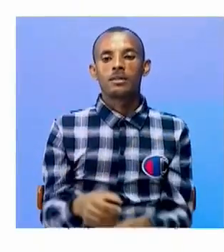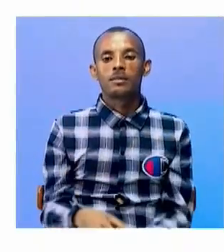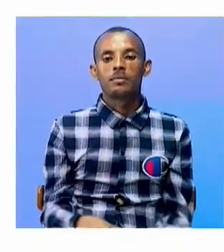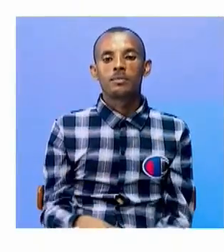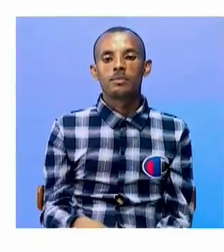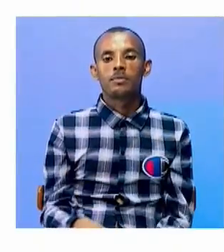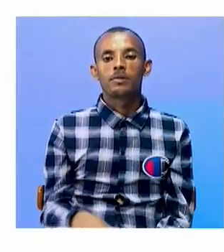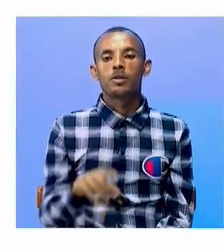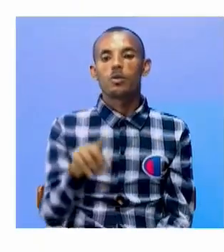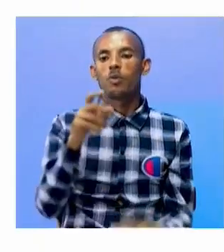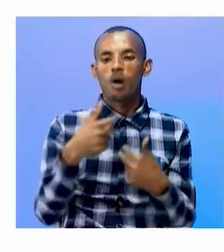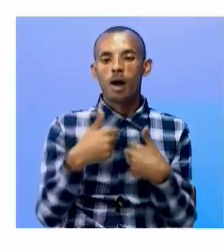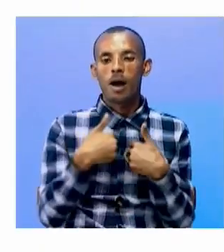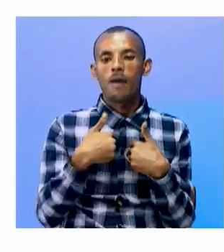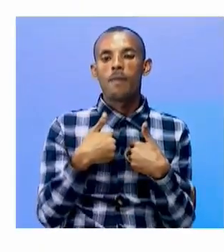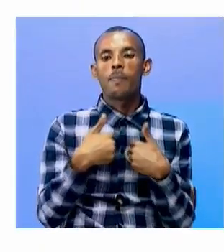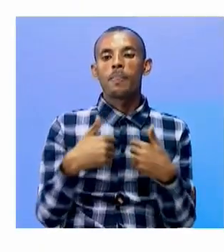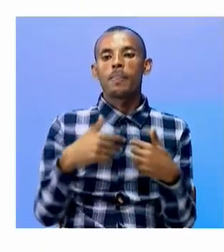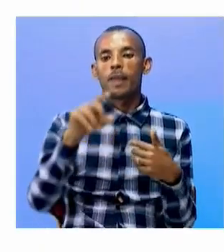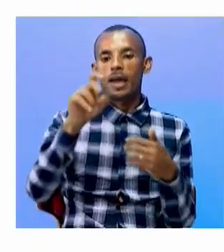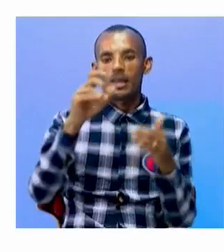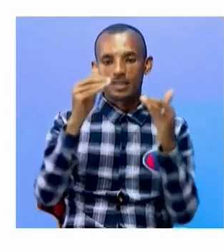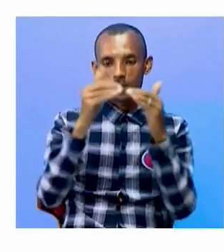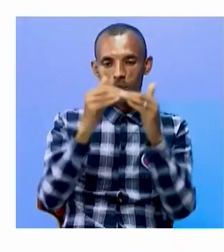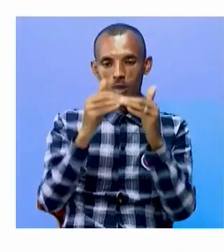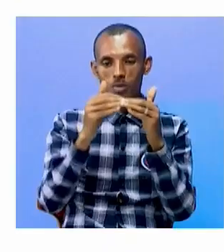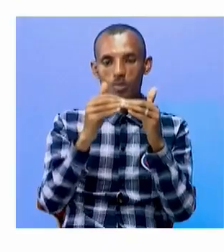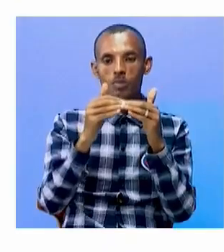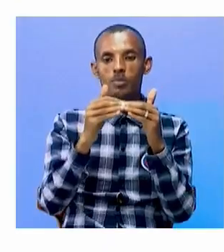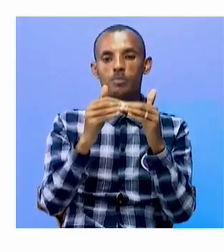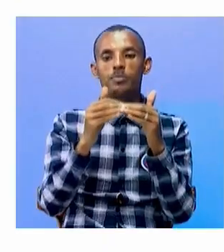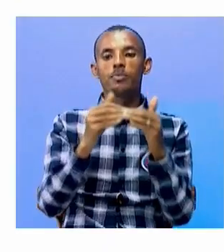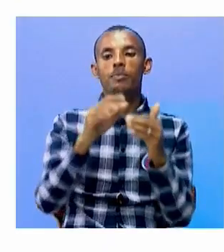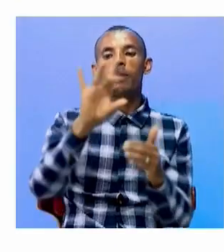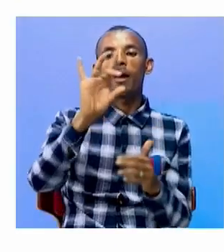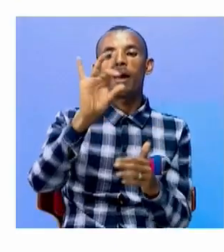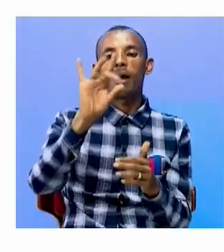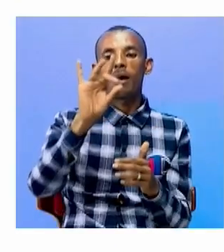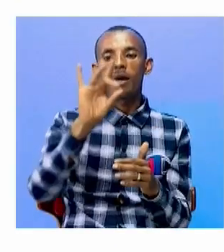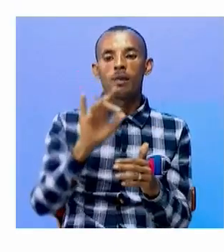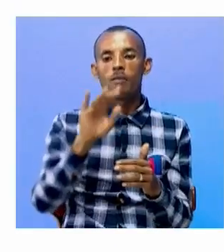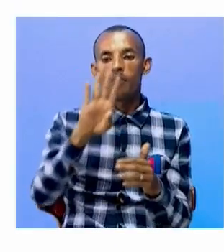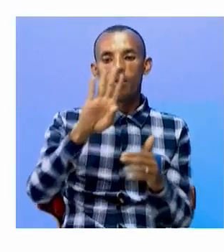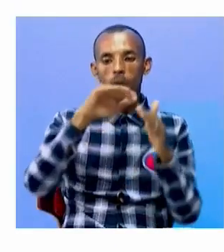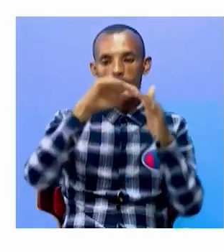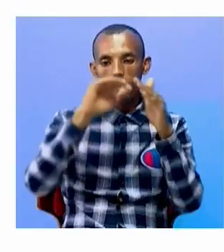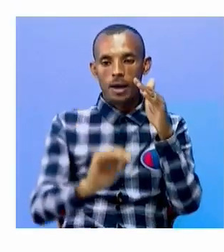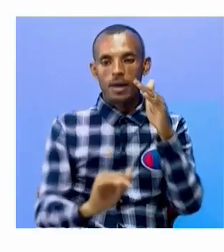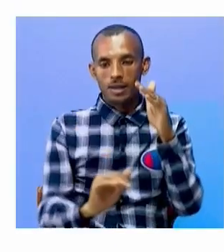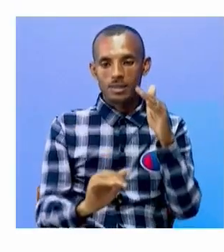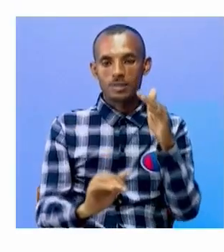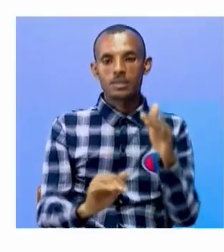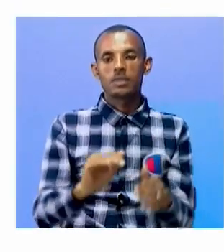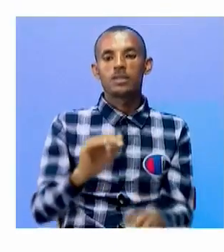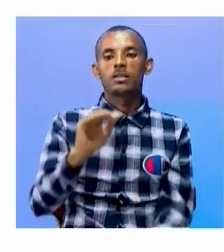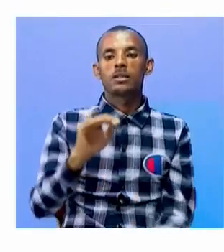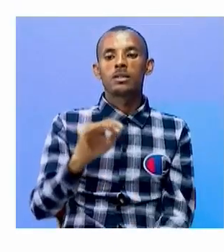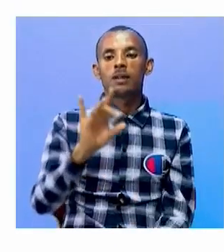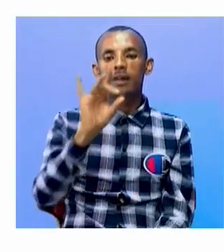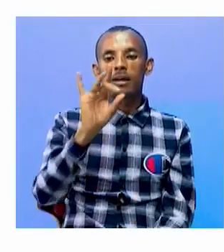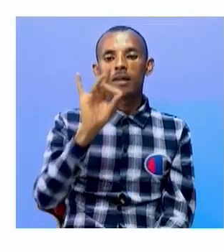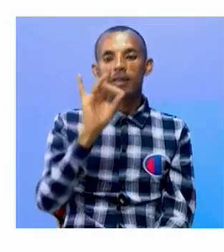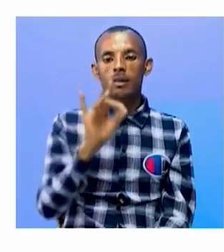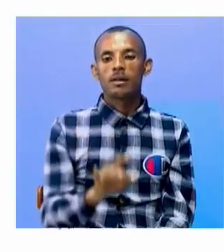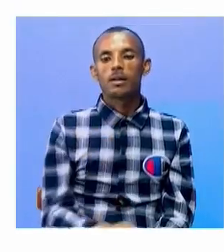have x only on the left side is equal to 4. When 8 moves to that side, since